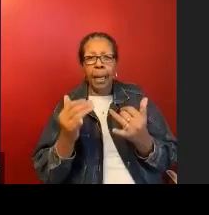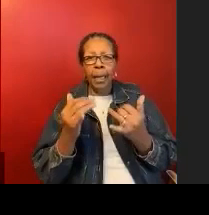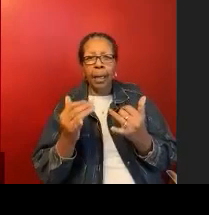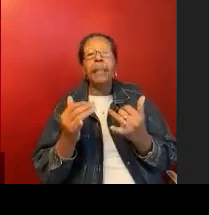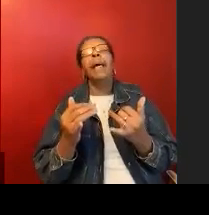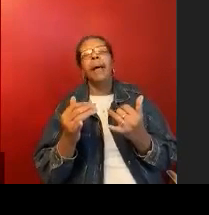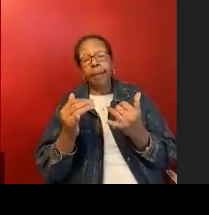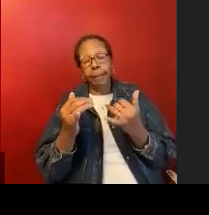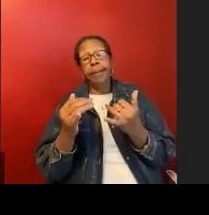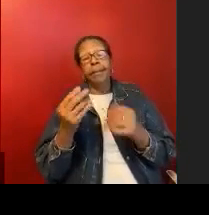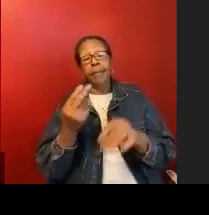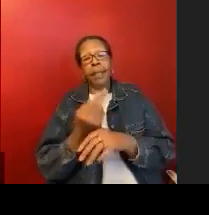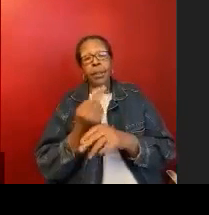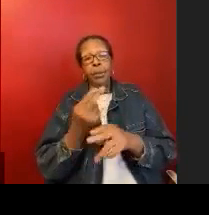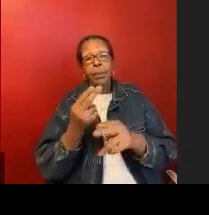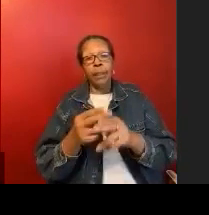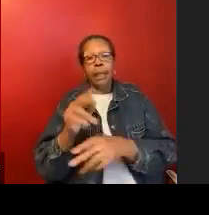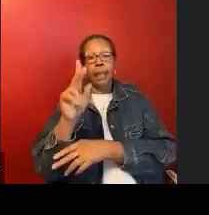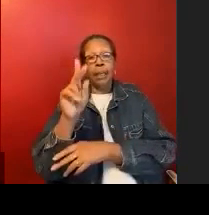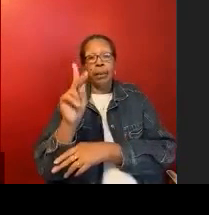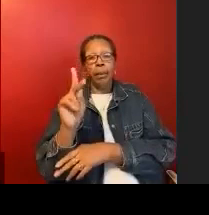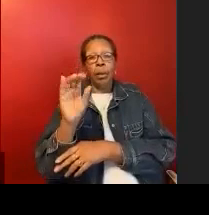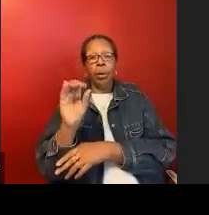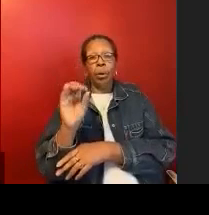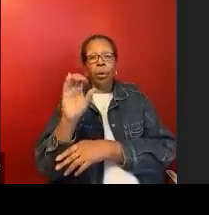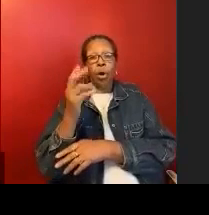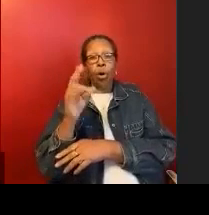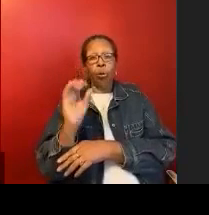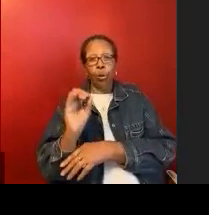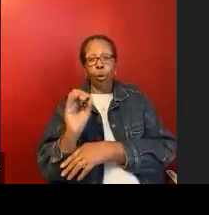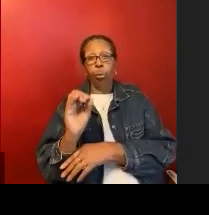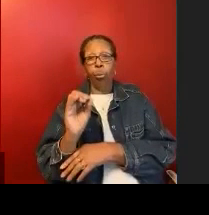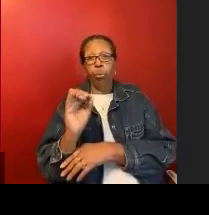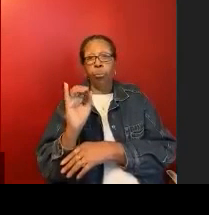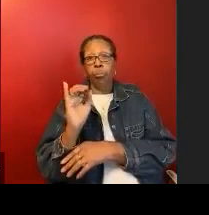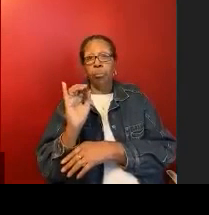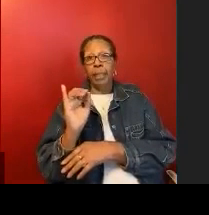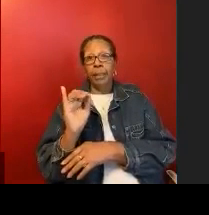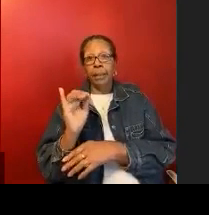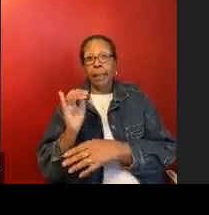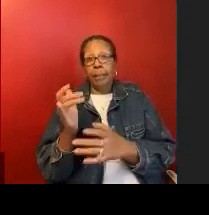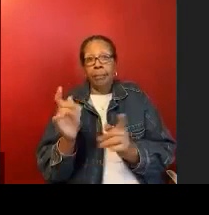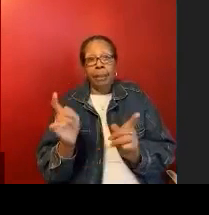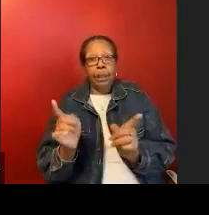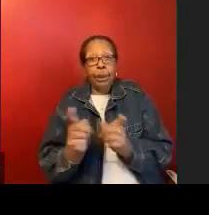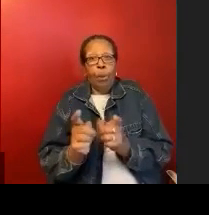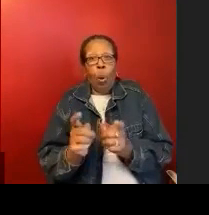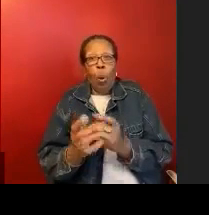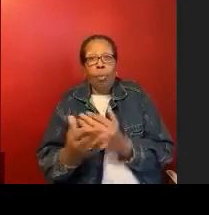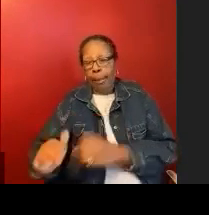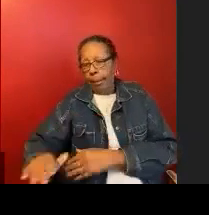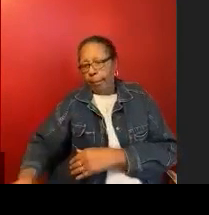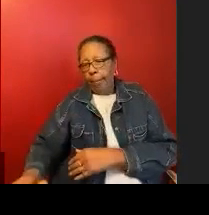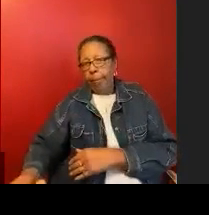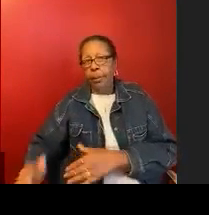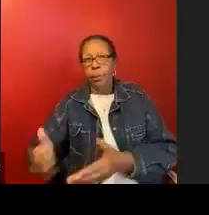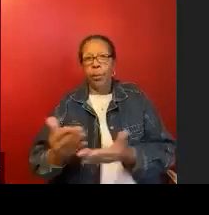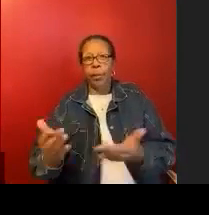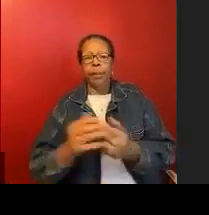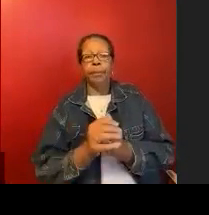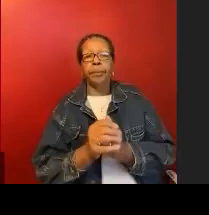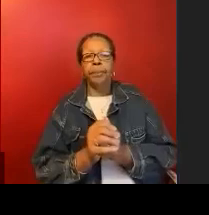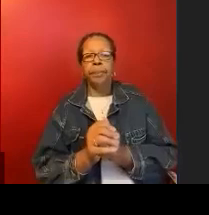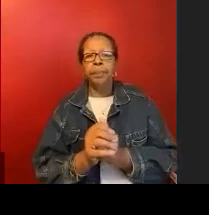cosho. Oh, cosho. Okay, that's a good to know. What about you? You have a nickname? I wish I